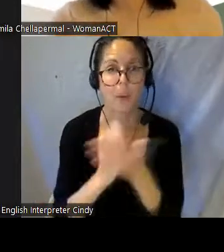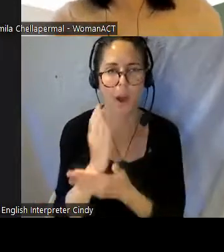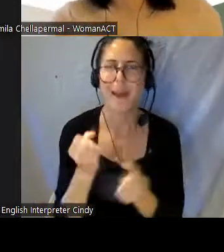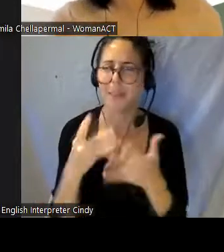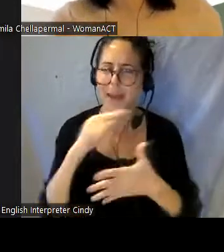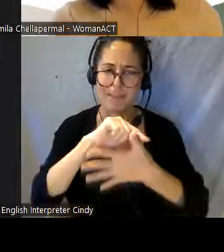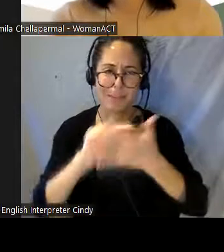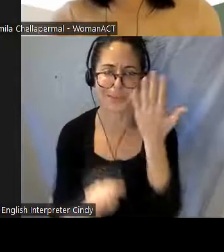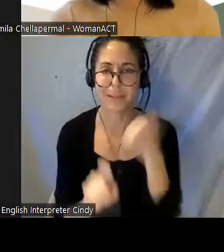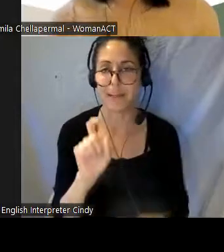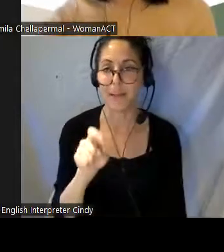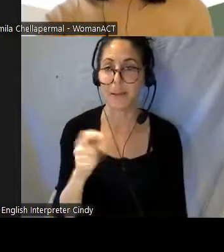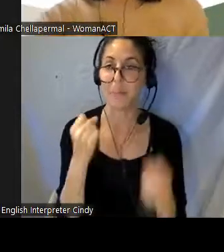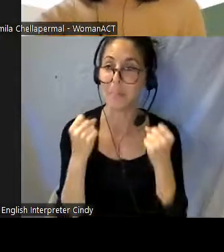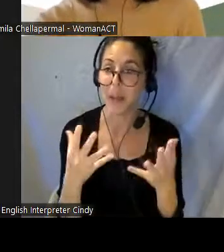needs.